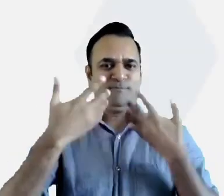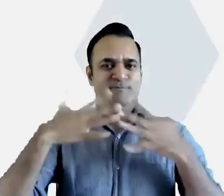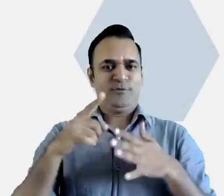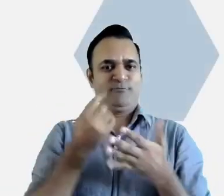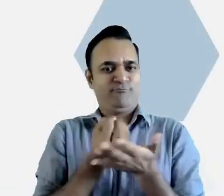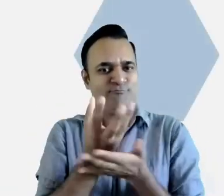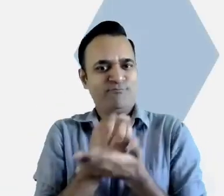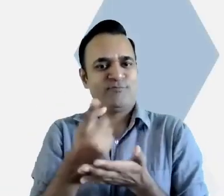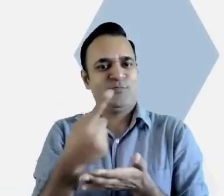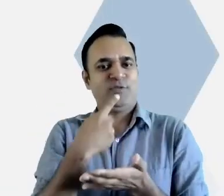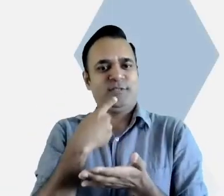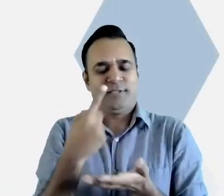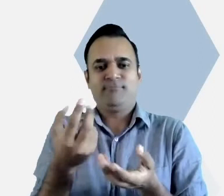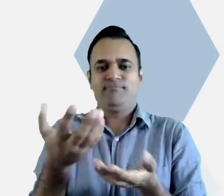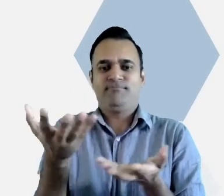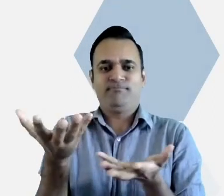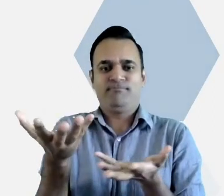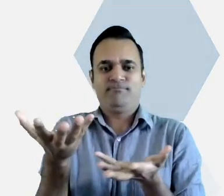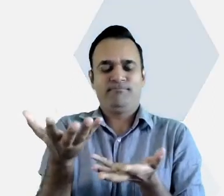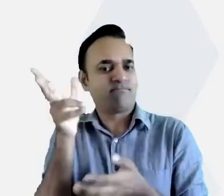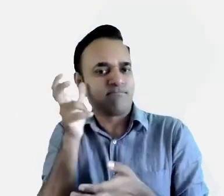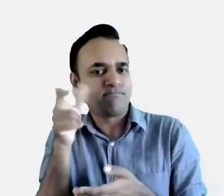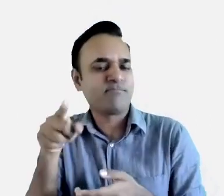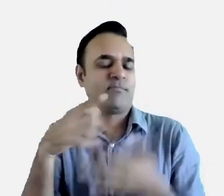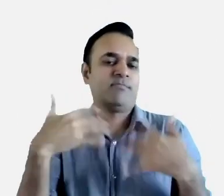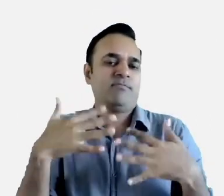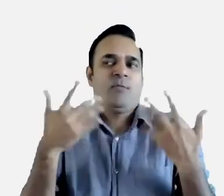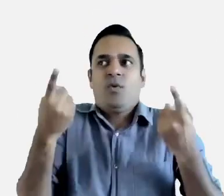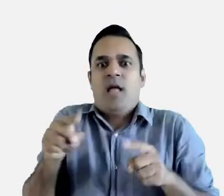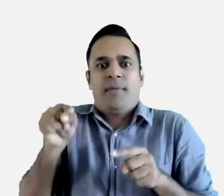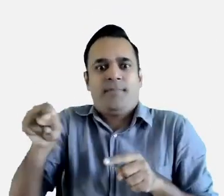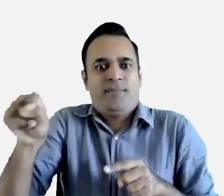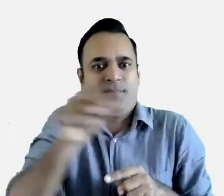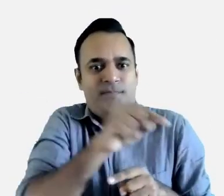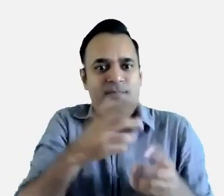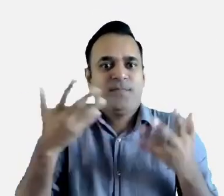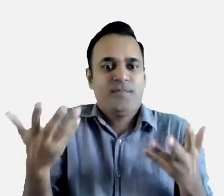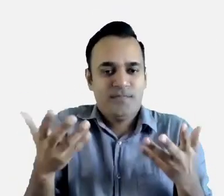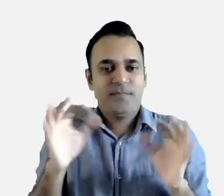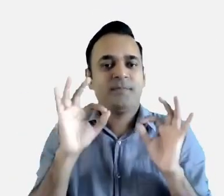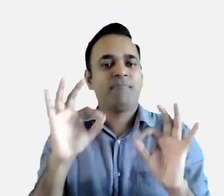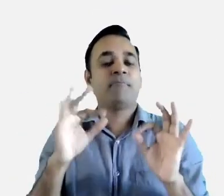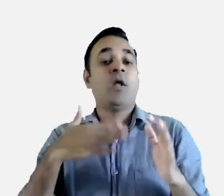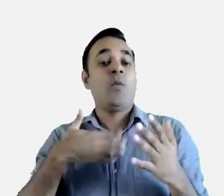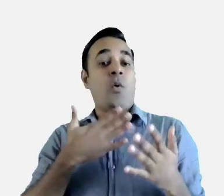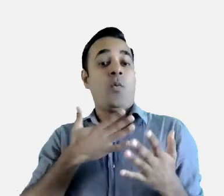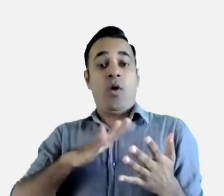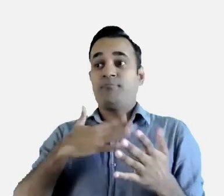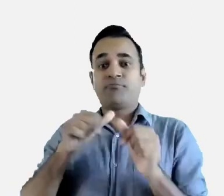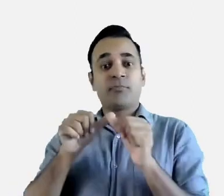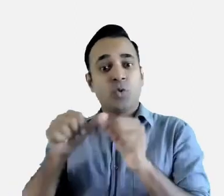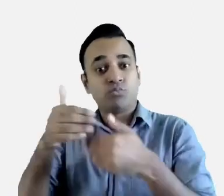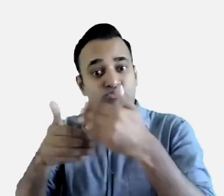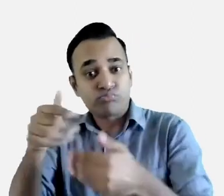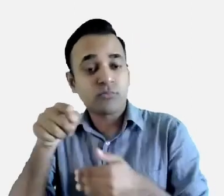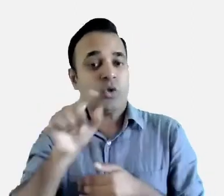in Jamaica. I'd like to continue with our question and answer rounds and